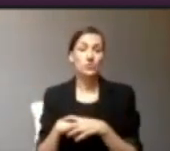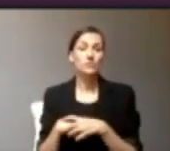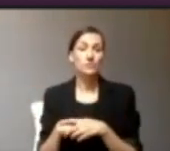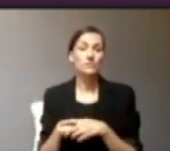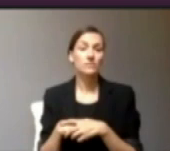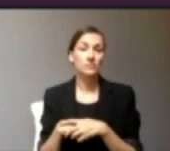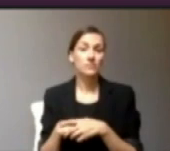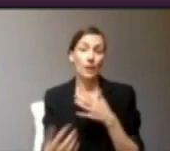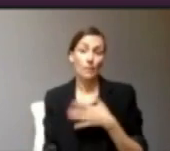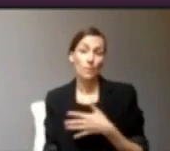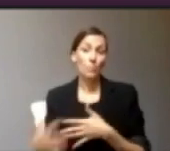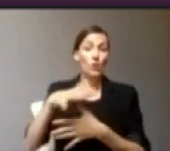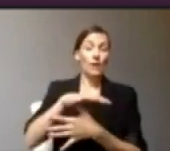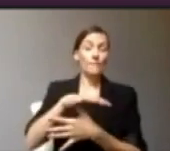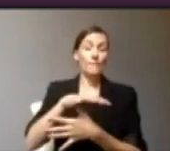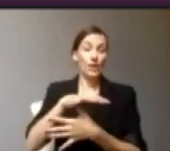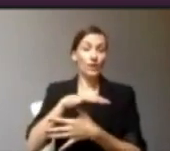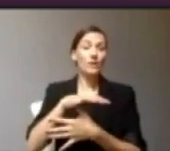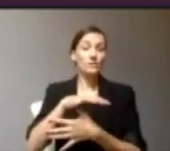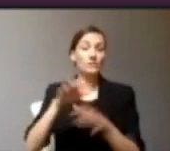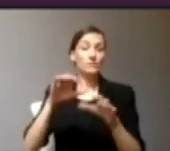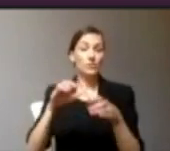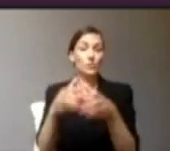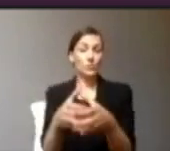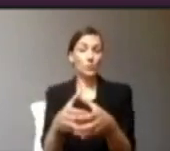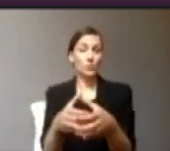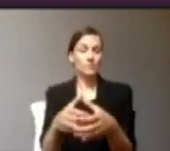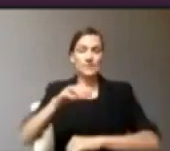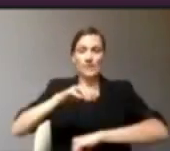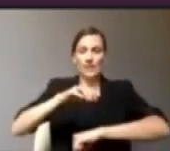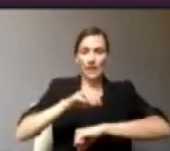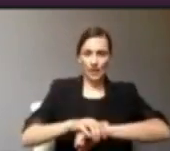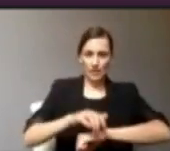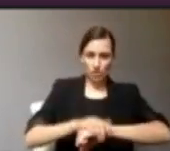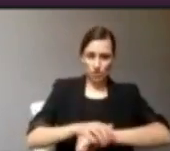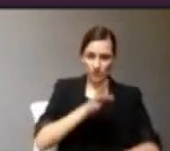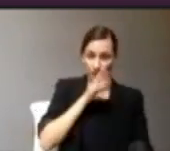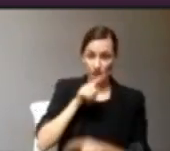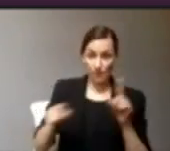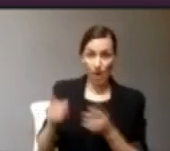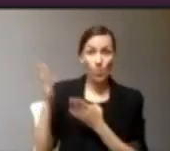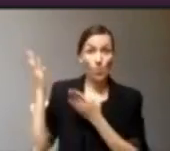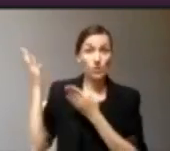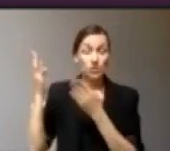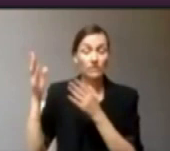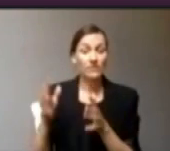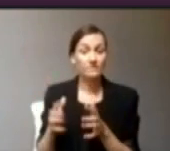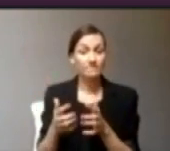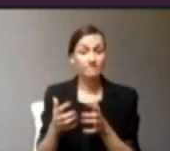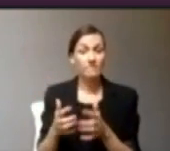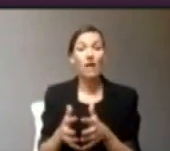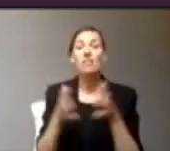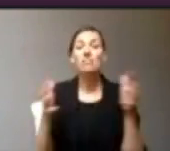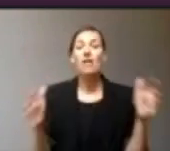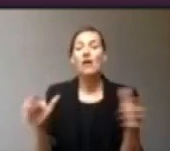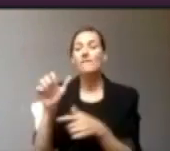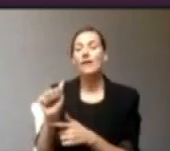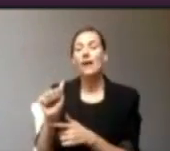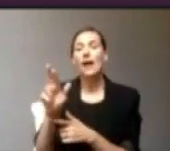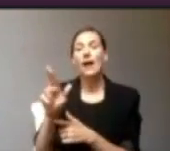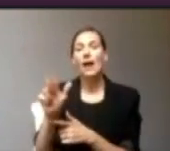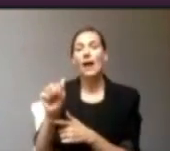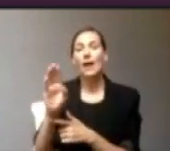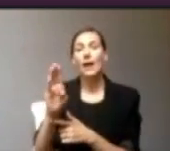know, primarily the population we're working with is English speaking, but we're serving a large Arabic